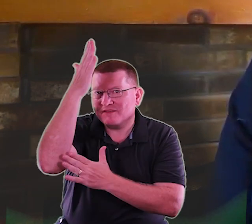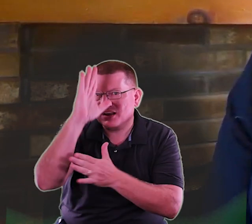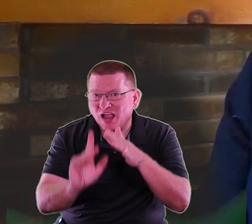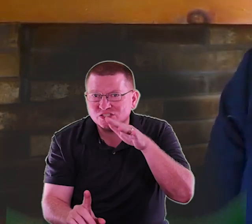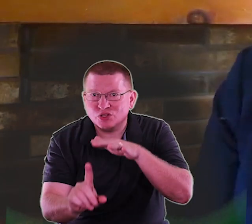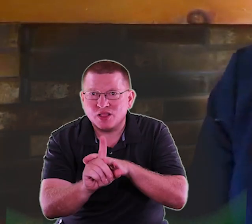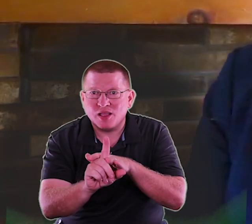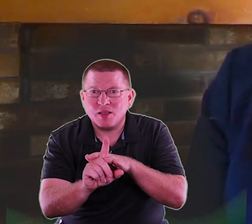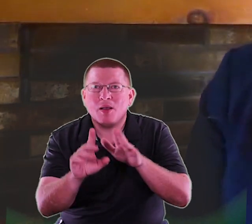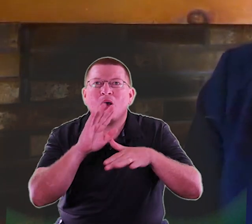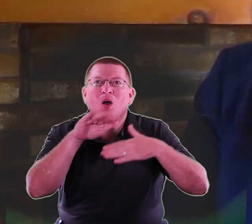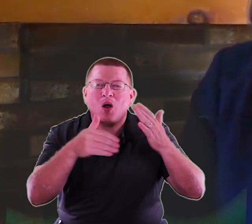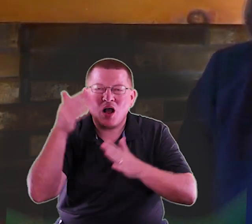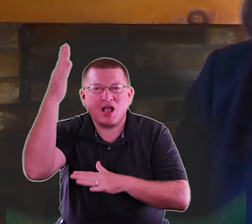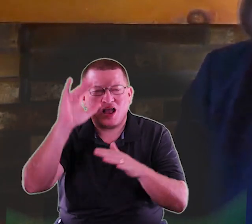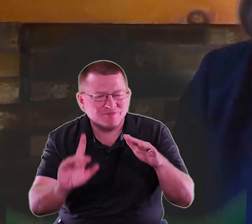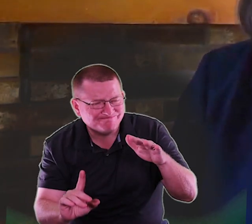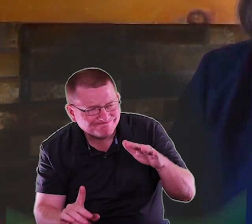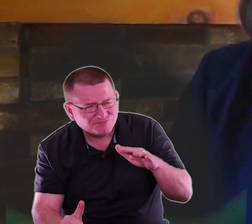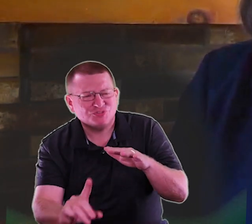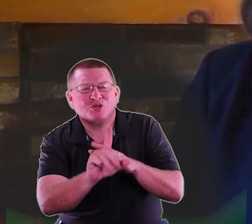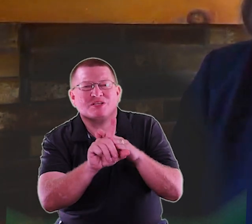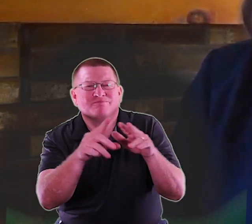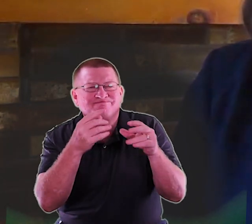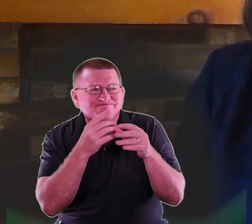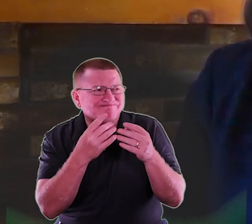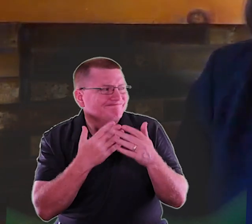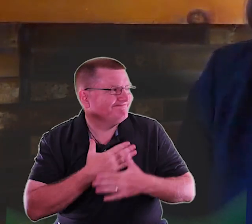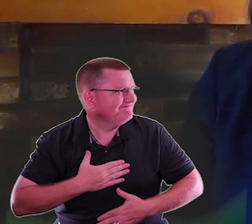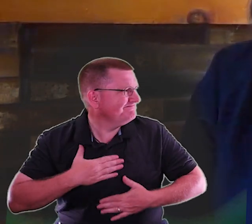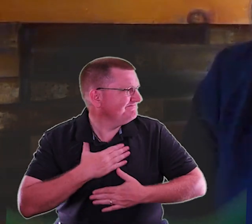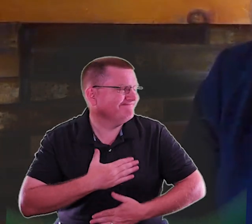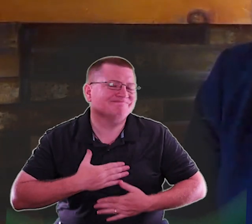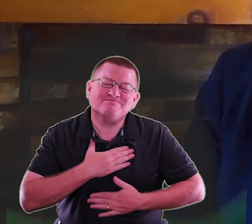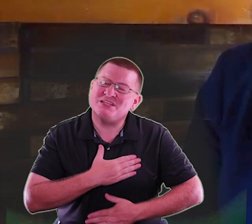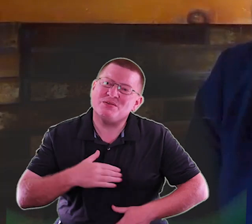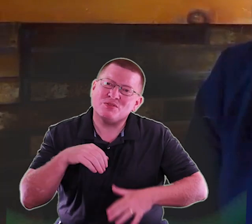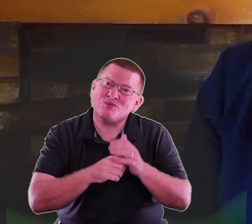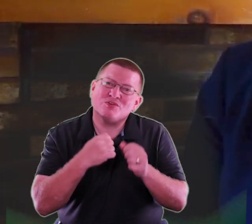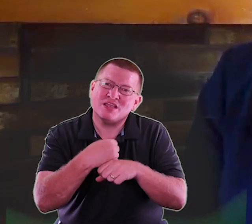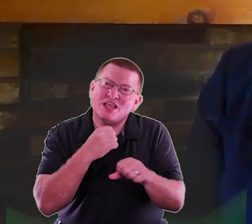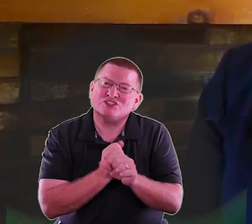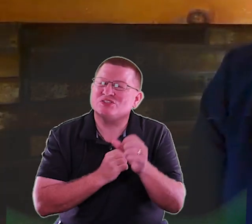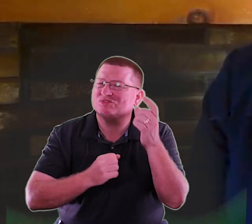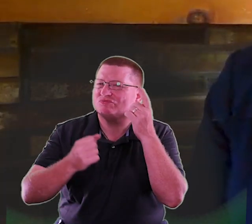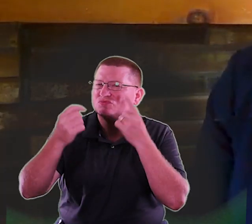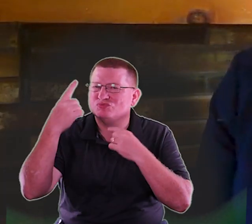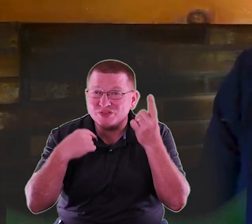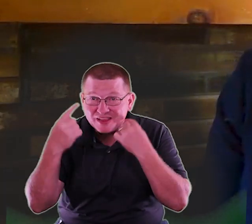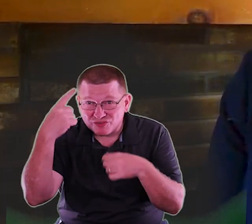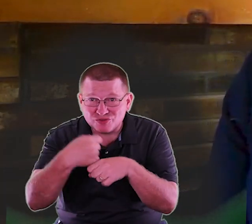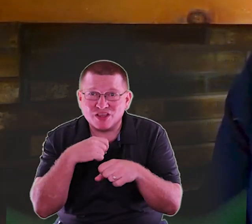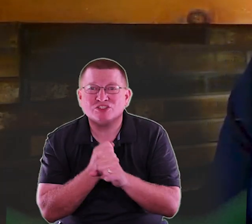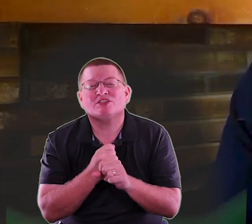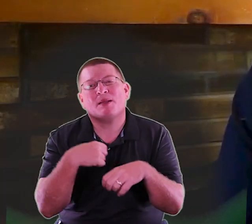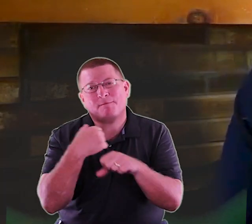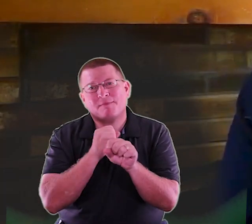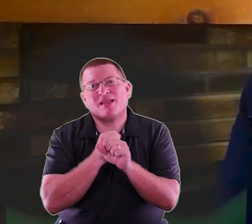up, delighting in creation, caring for creation, weeping for creation, redeeming creation.